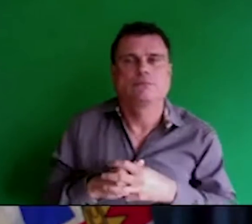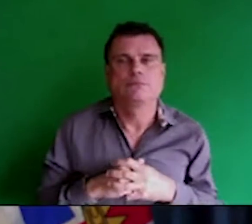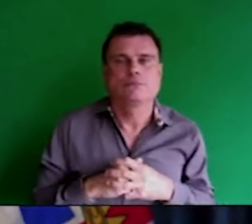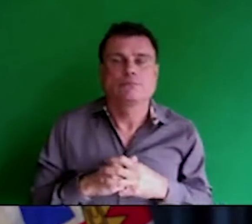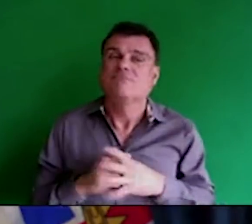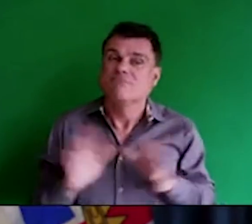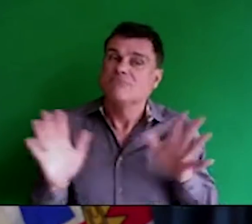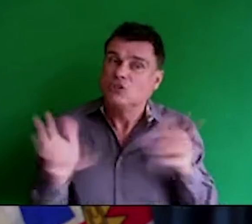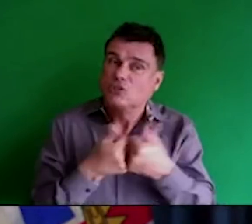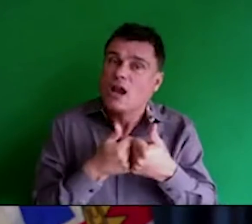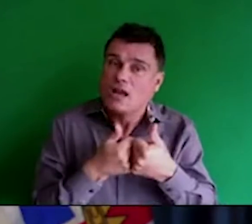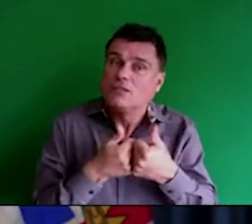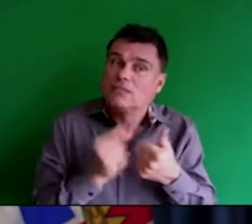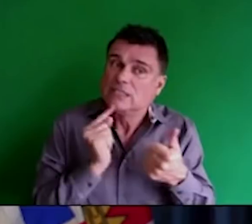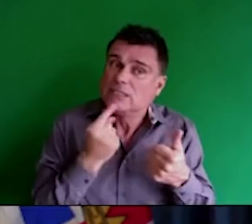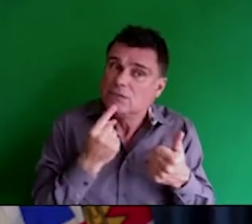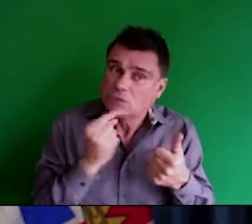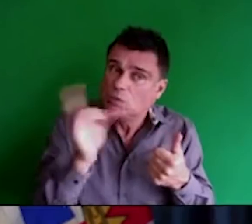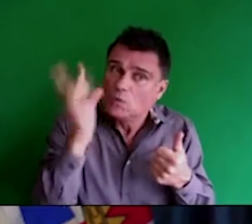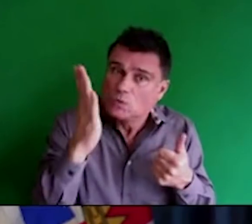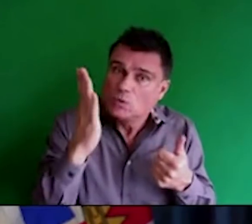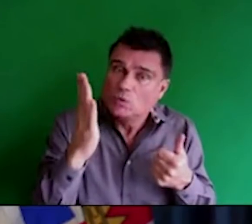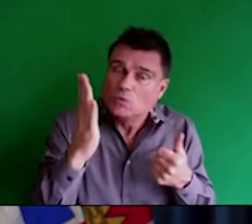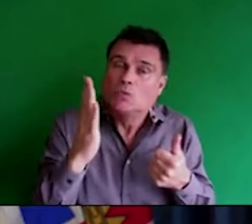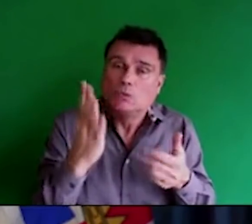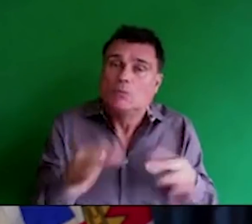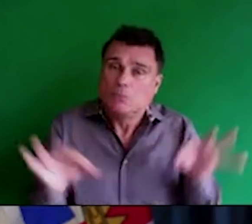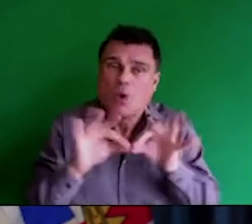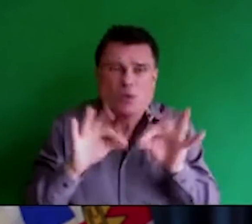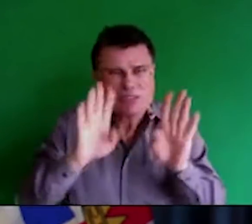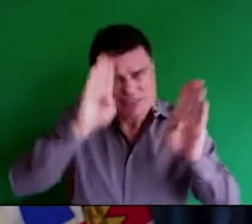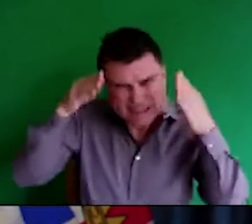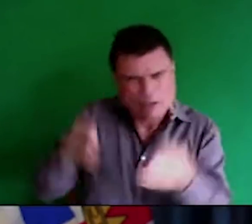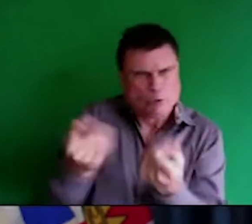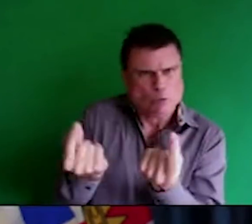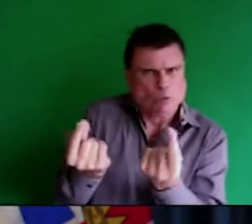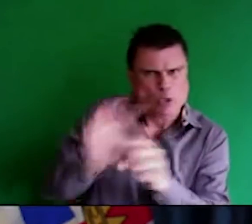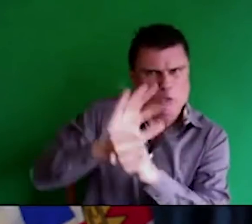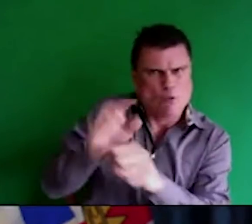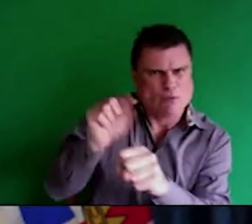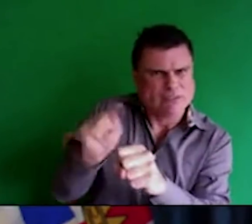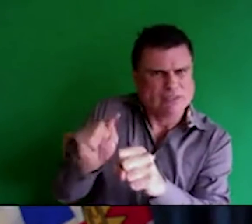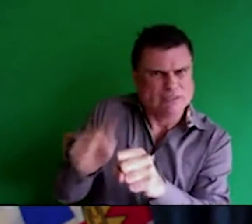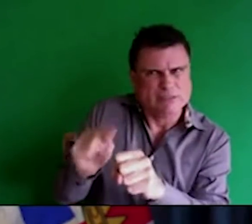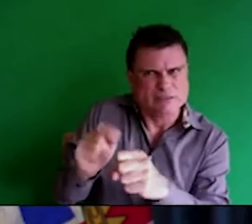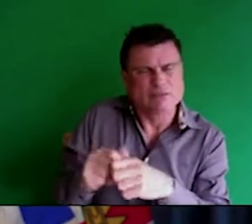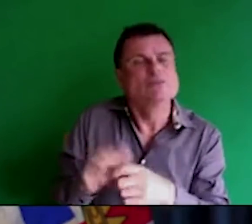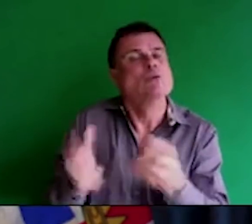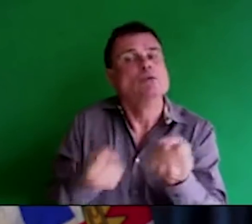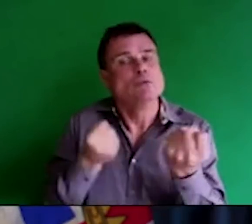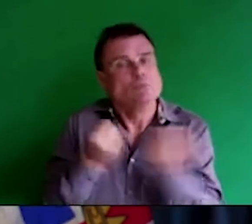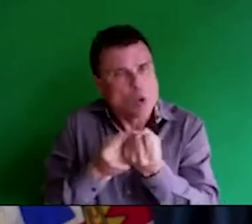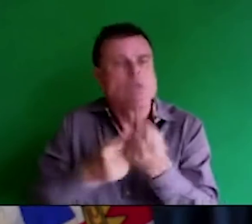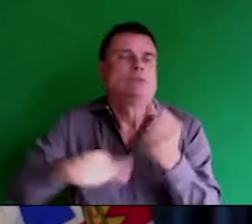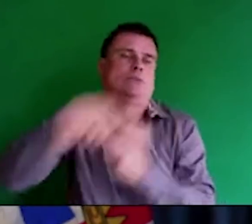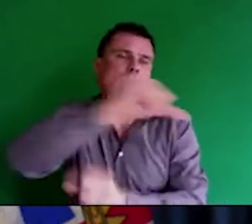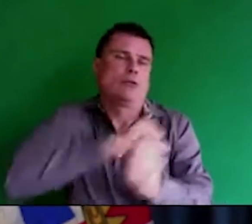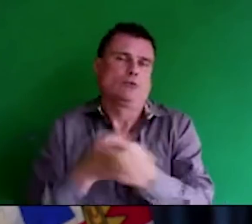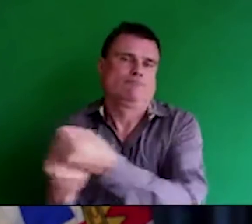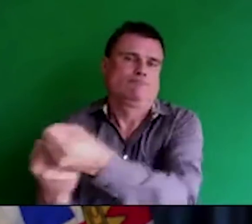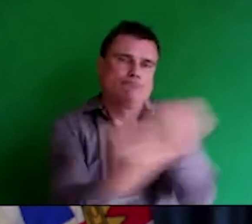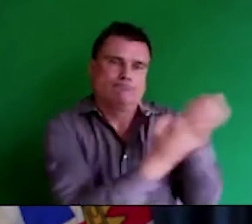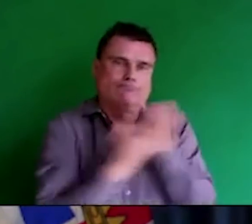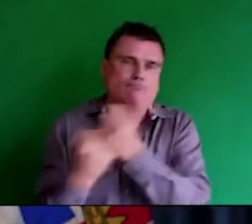I'm confident that if we focus on each other and focus on our communities, we'll come through this stronger than we went into it. Happy to take